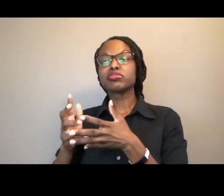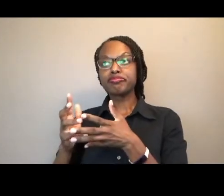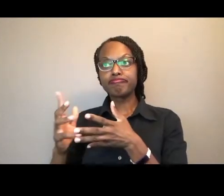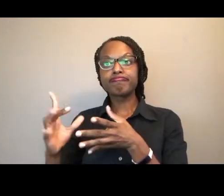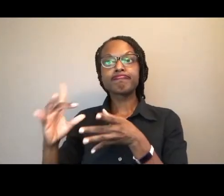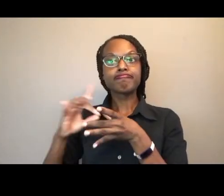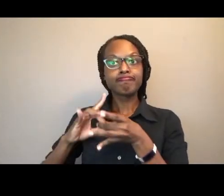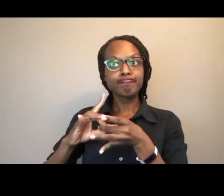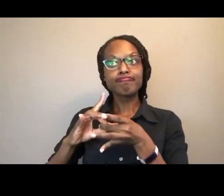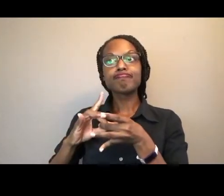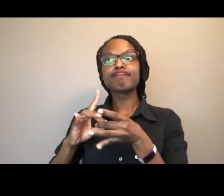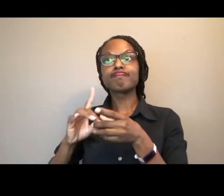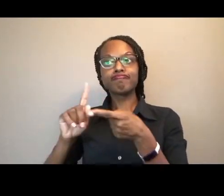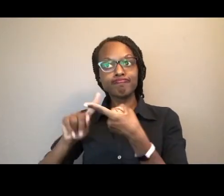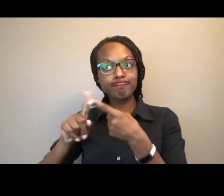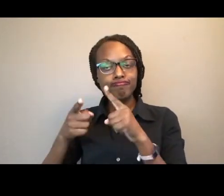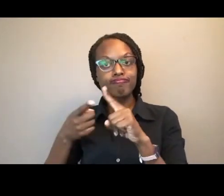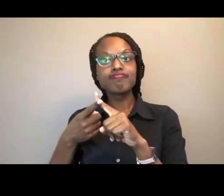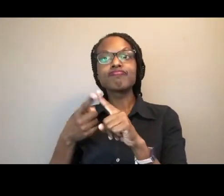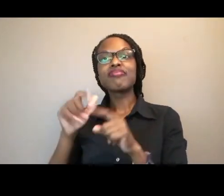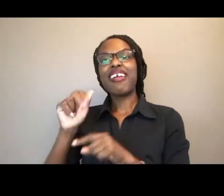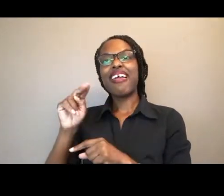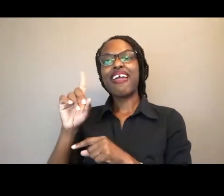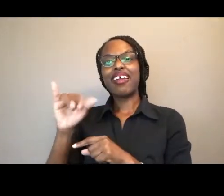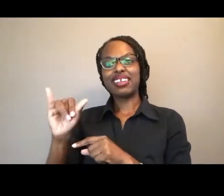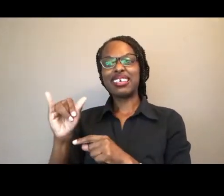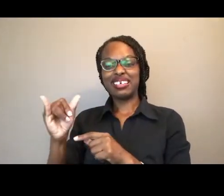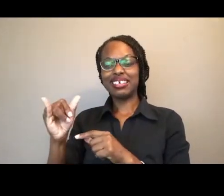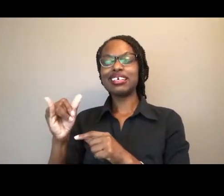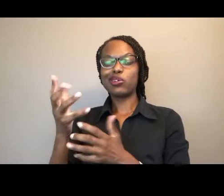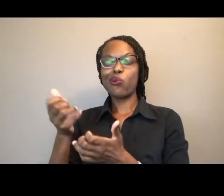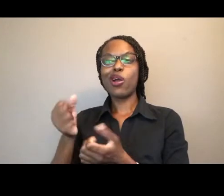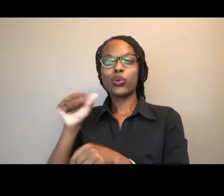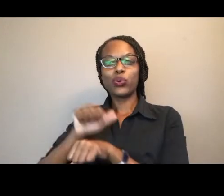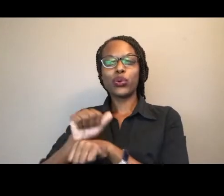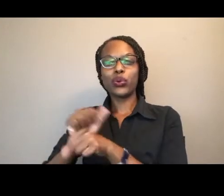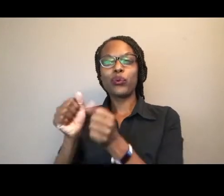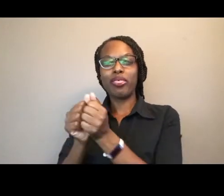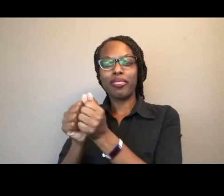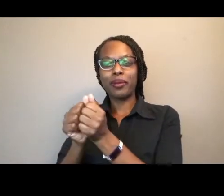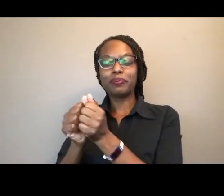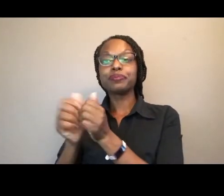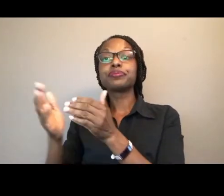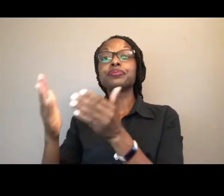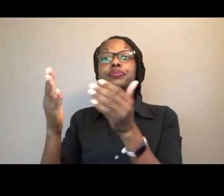wanted to go work for him. What inspired me to become an activist was